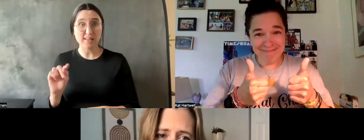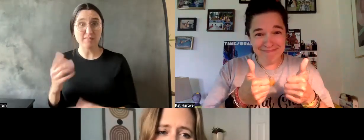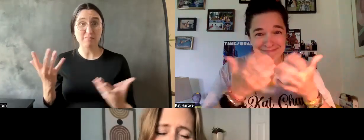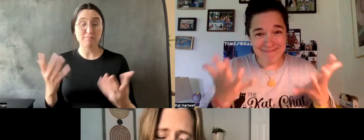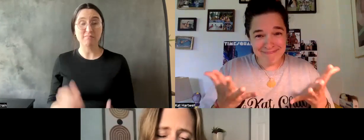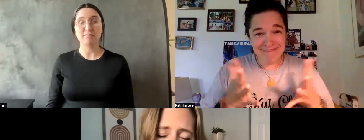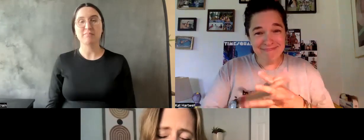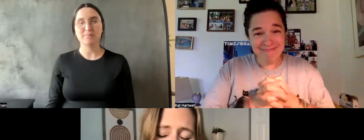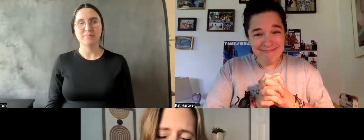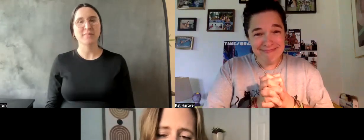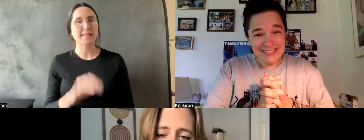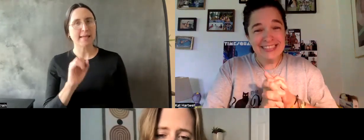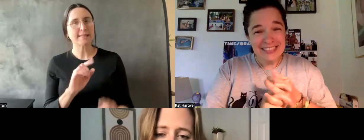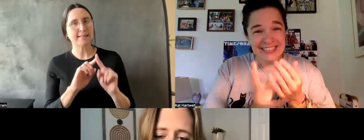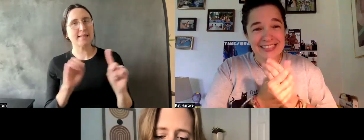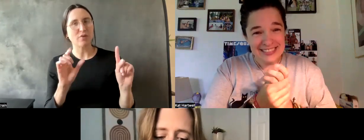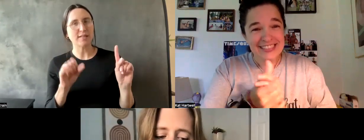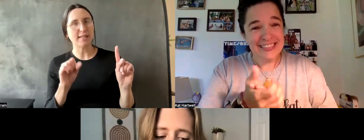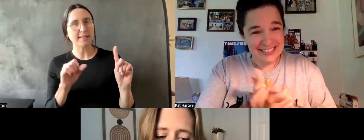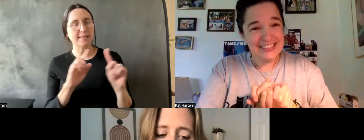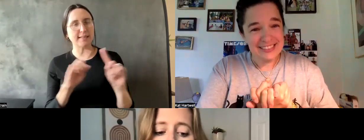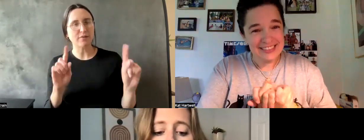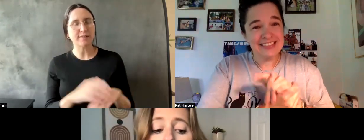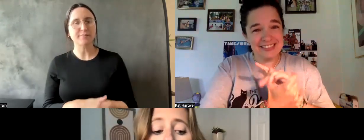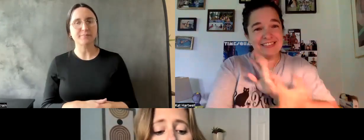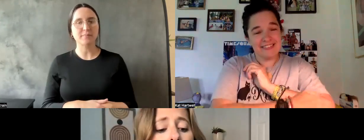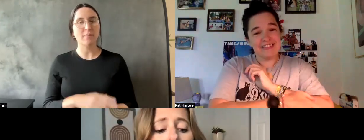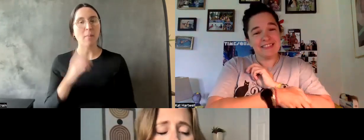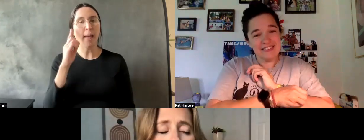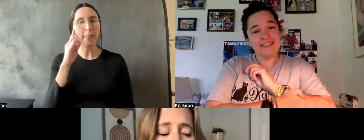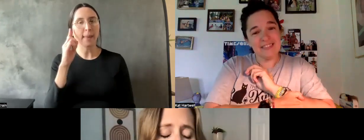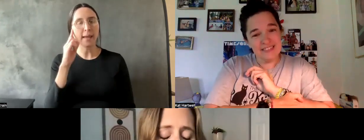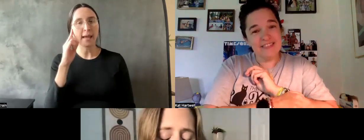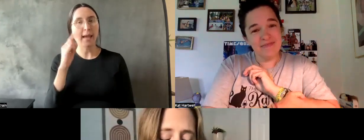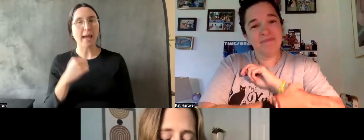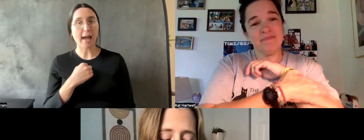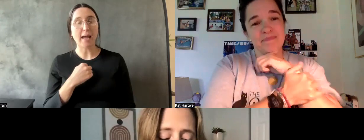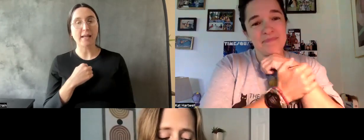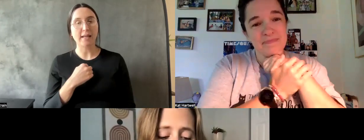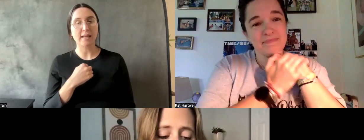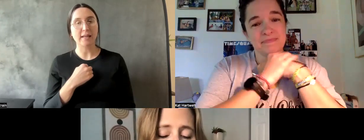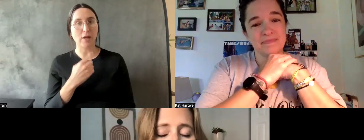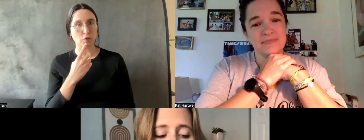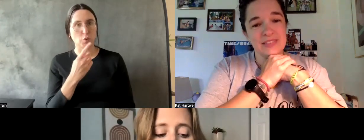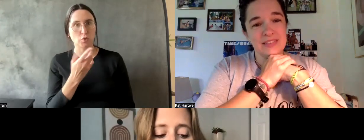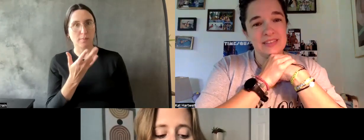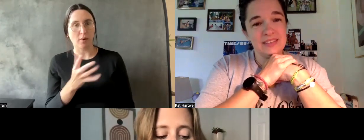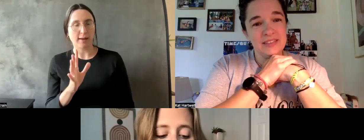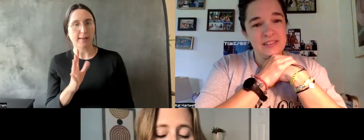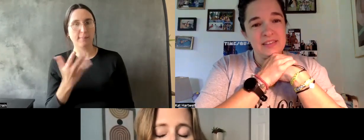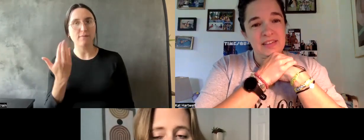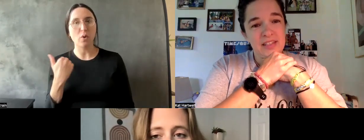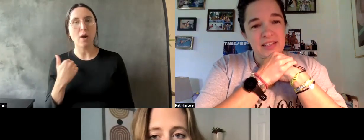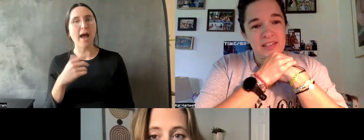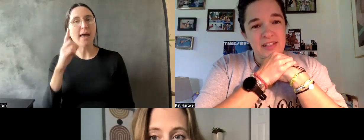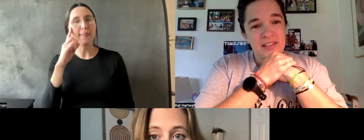Yeah, different. Yeah, so it's very different. It's very different. And I think, and I had told you this before, is that I think there is